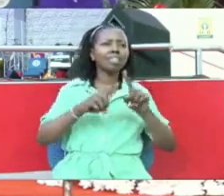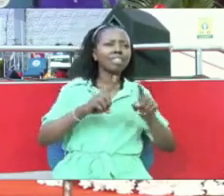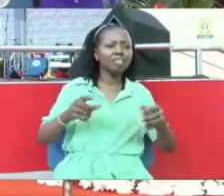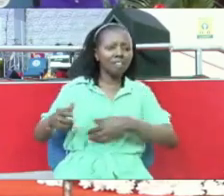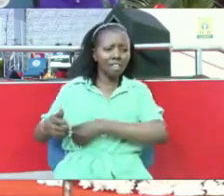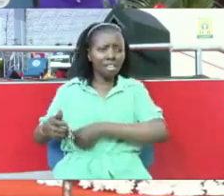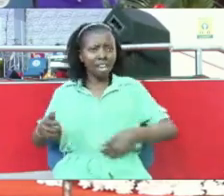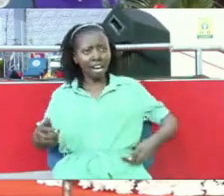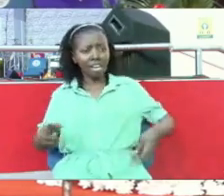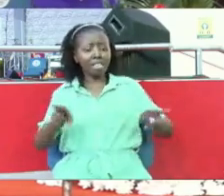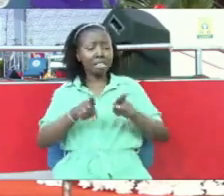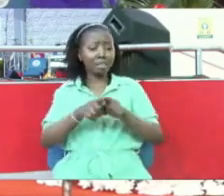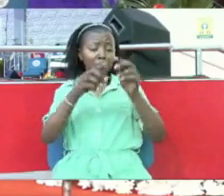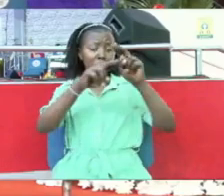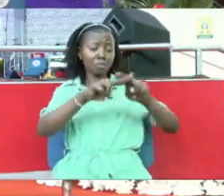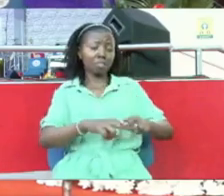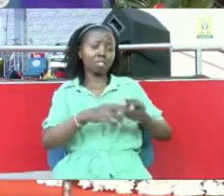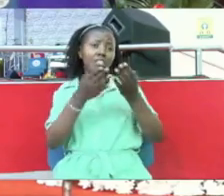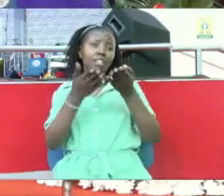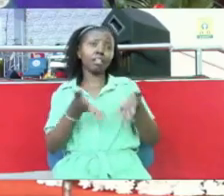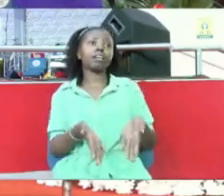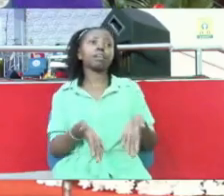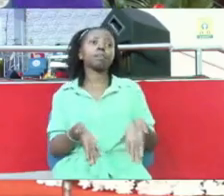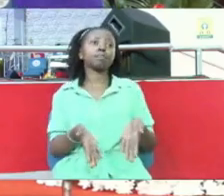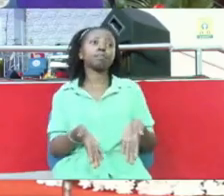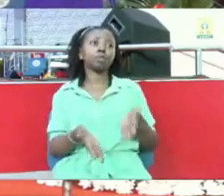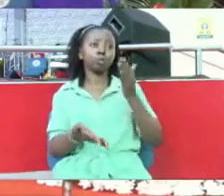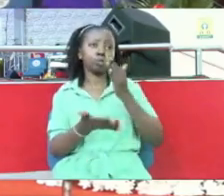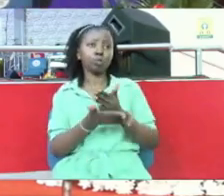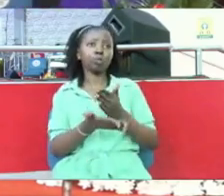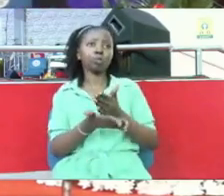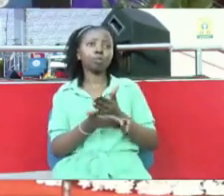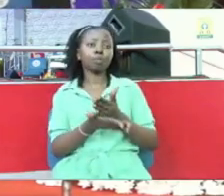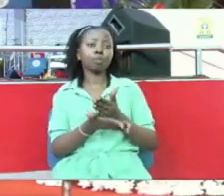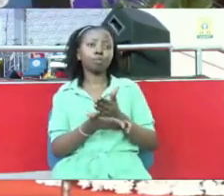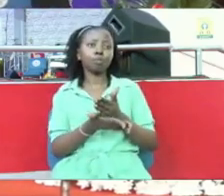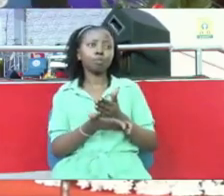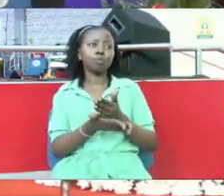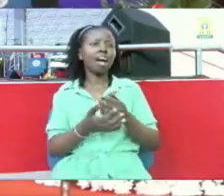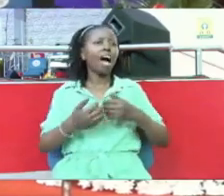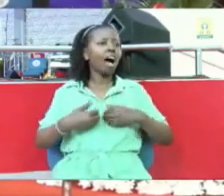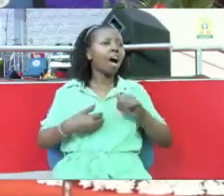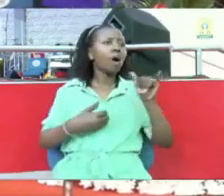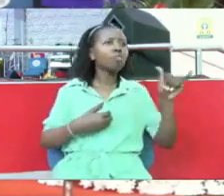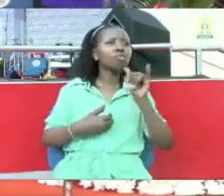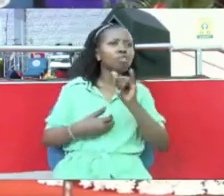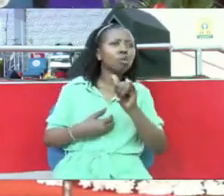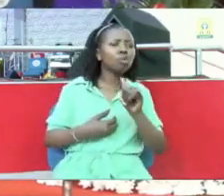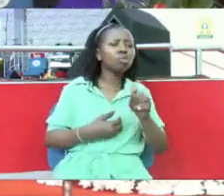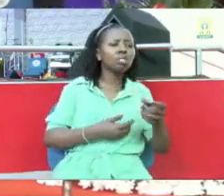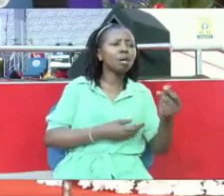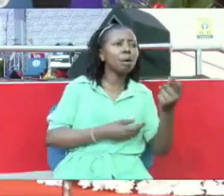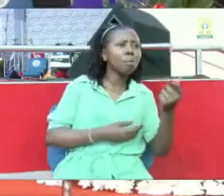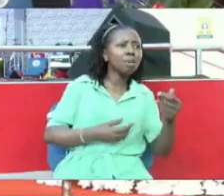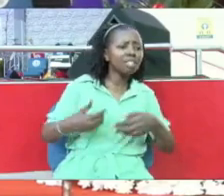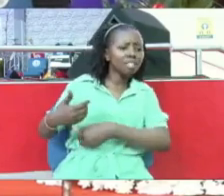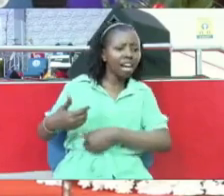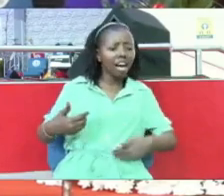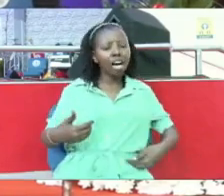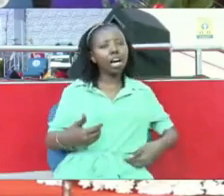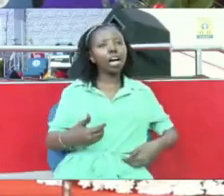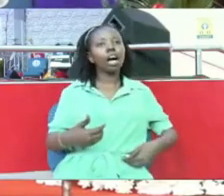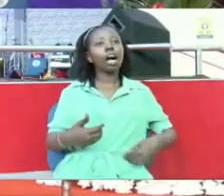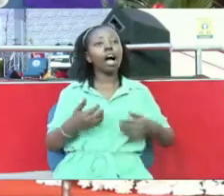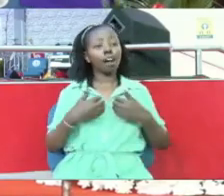are seated here. Tuko na njaa za aina tofauti tunapoketi hapa. There are those who have financial hungers as we are seated here. Kuna